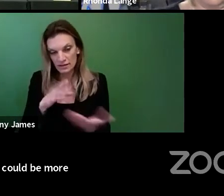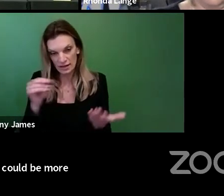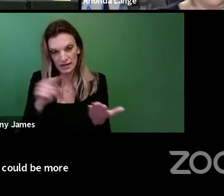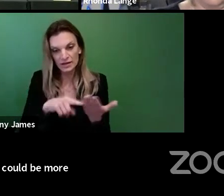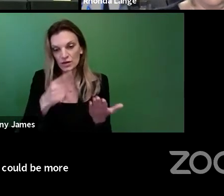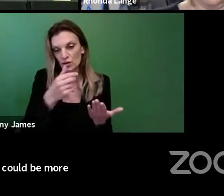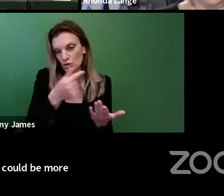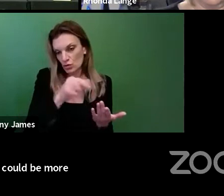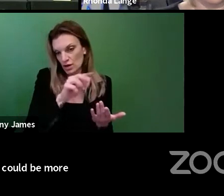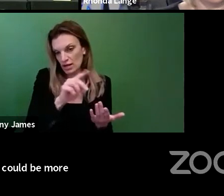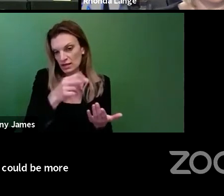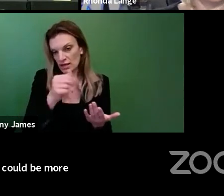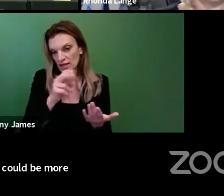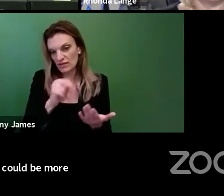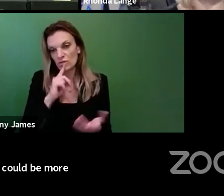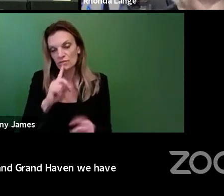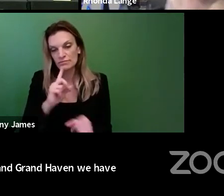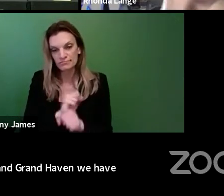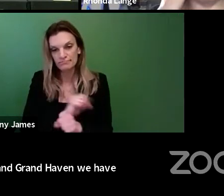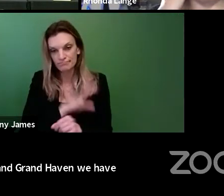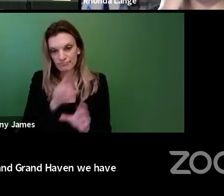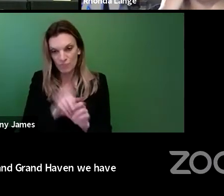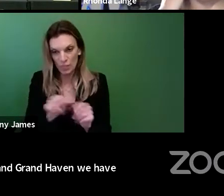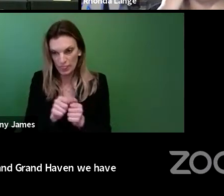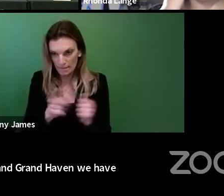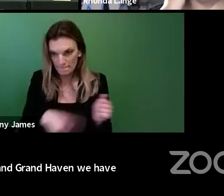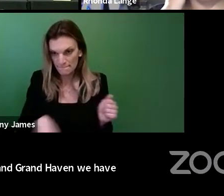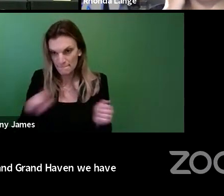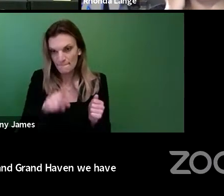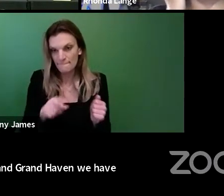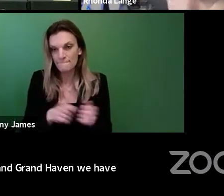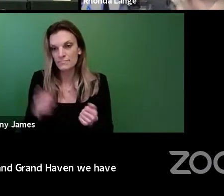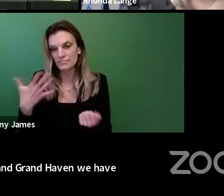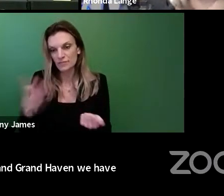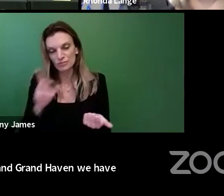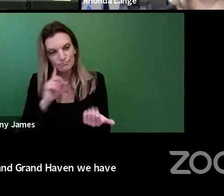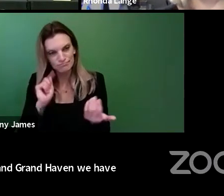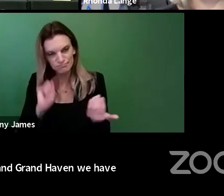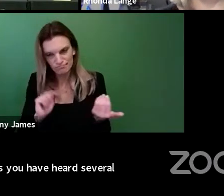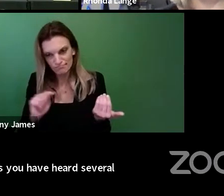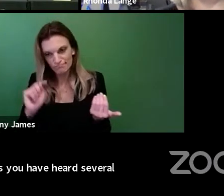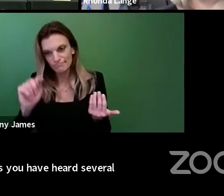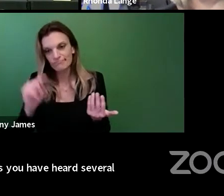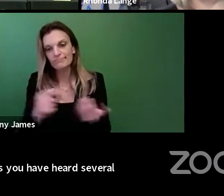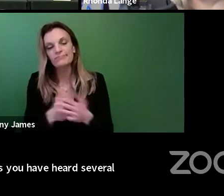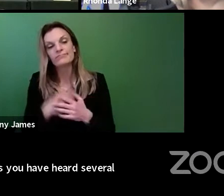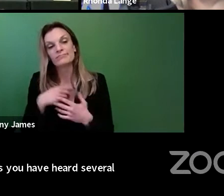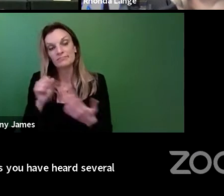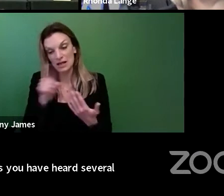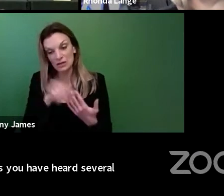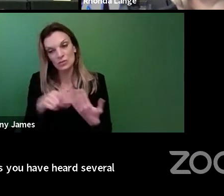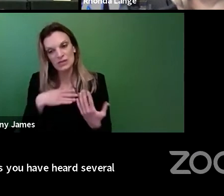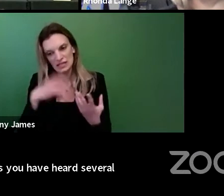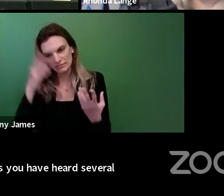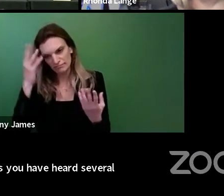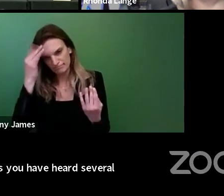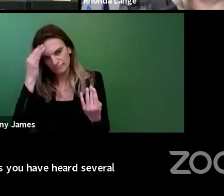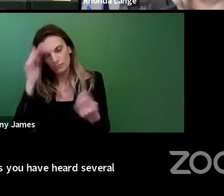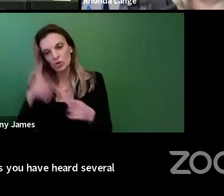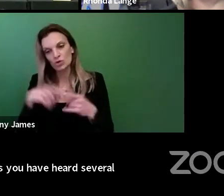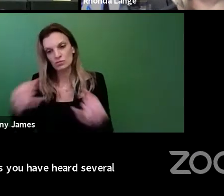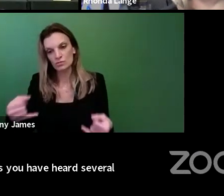more in common with them, as you have heard several times this evening. So we ask you to consider that when redrawing your